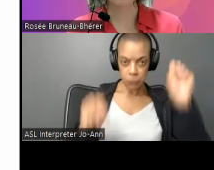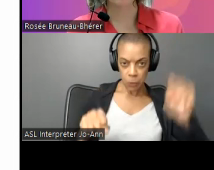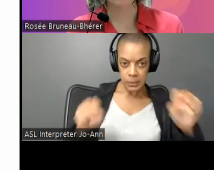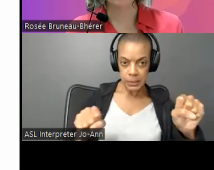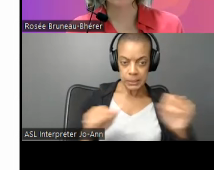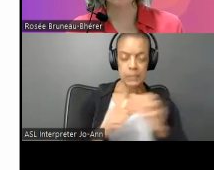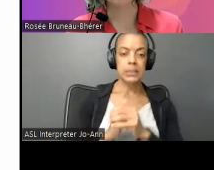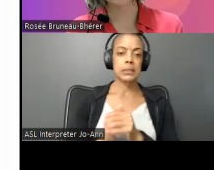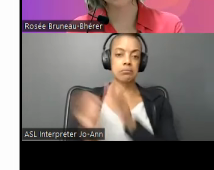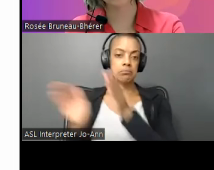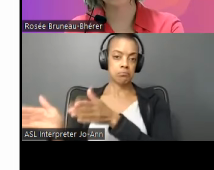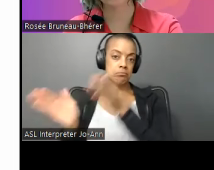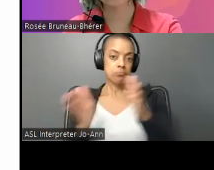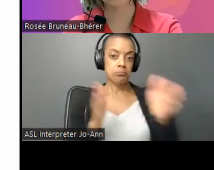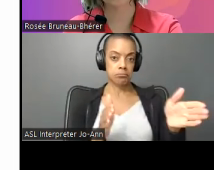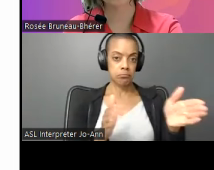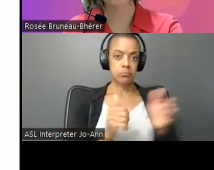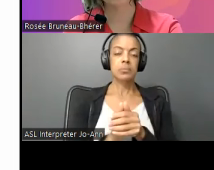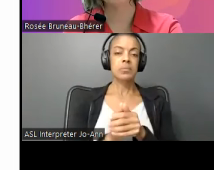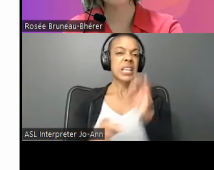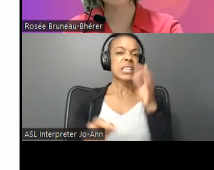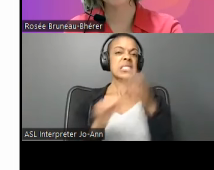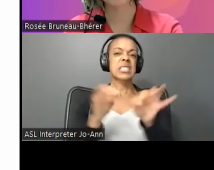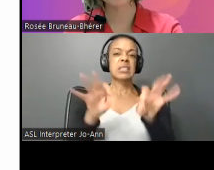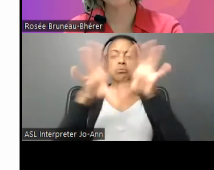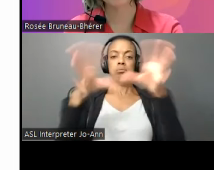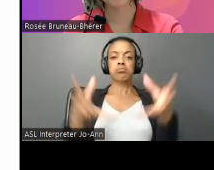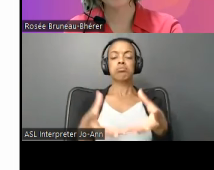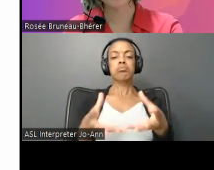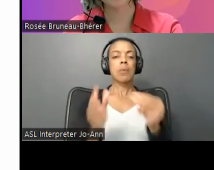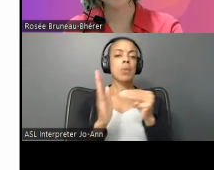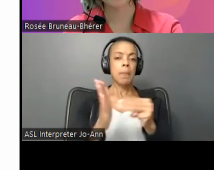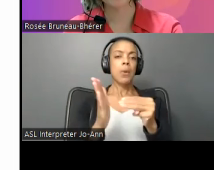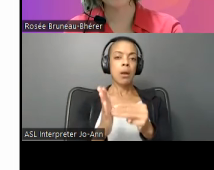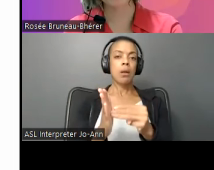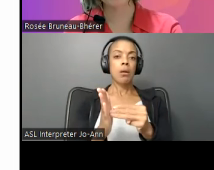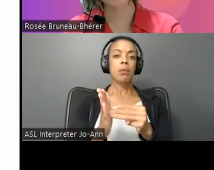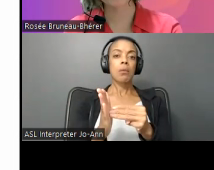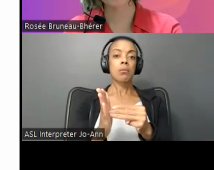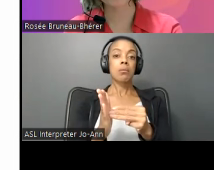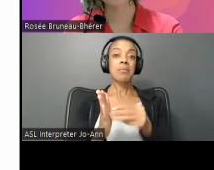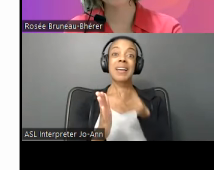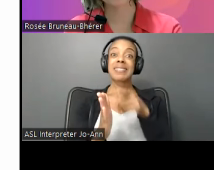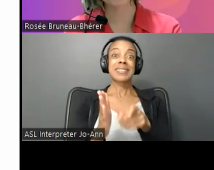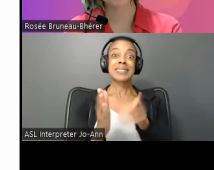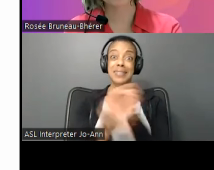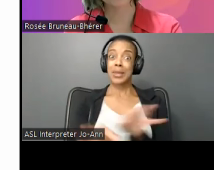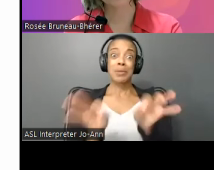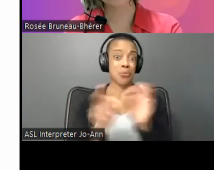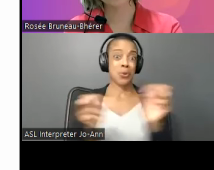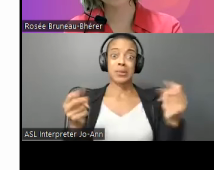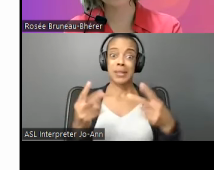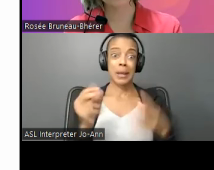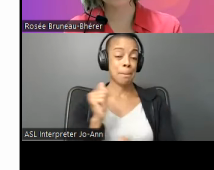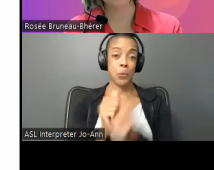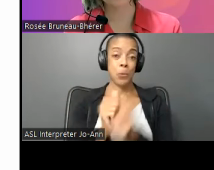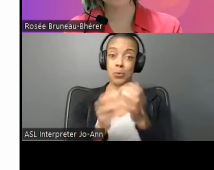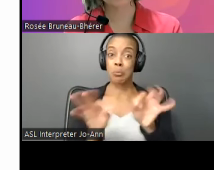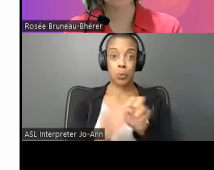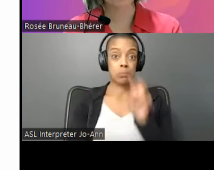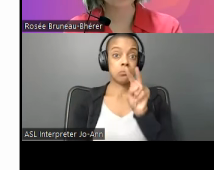have a simple view of the model, but this is perhaps the most important slide you'll see today. If you want